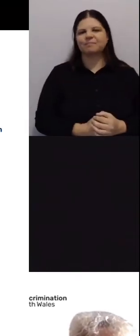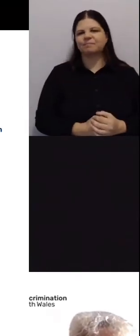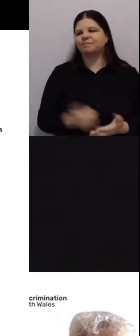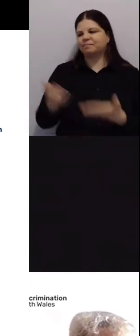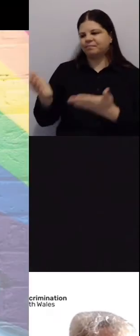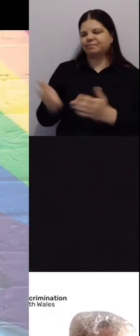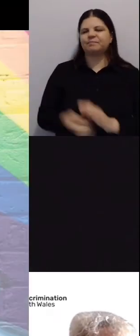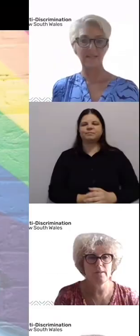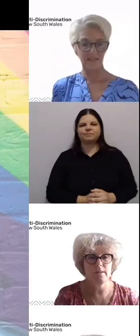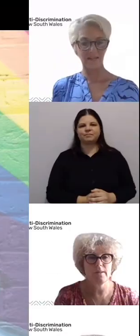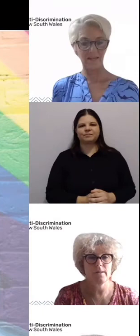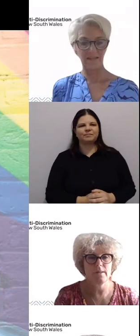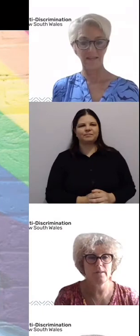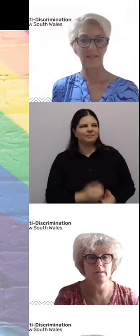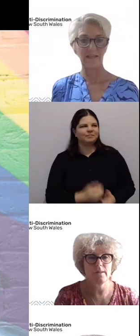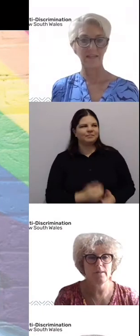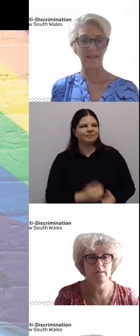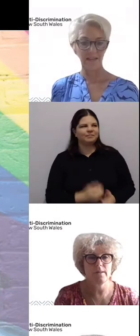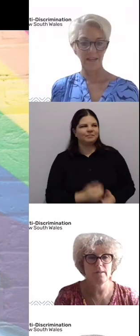Thank you, Sally.